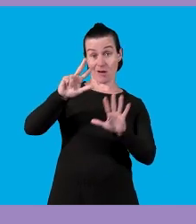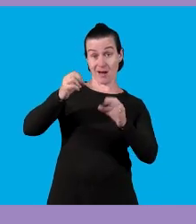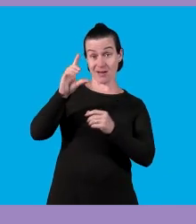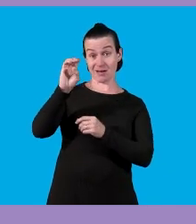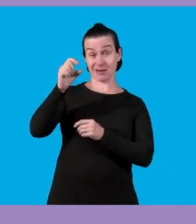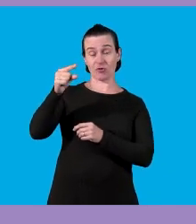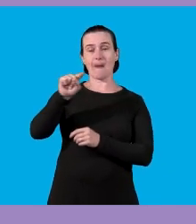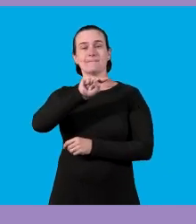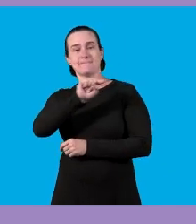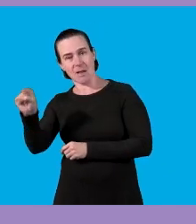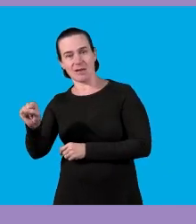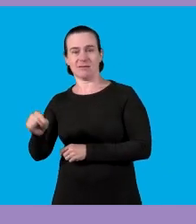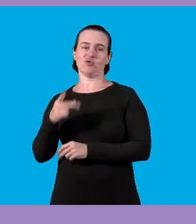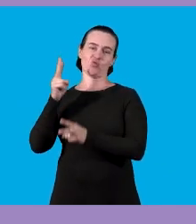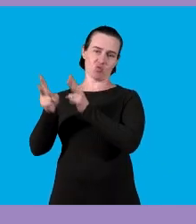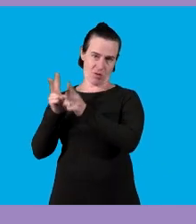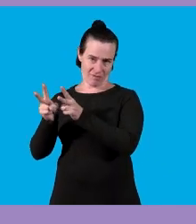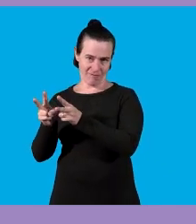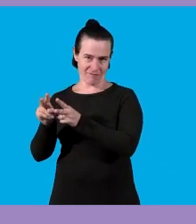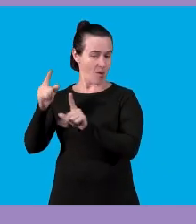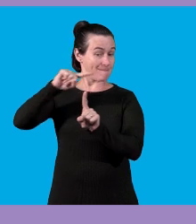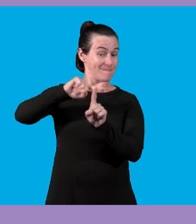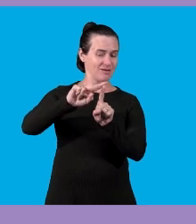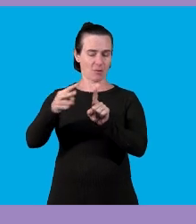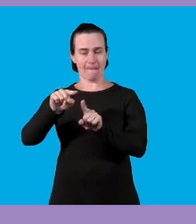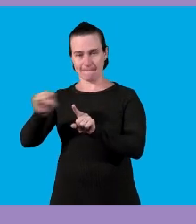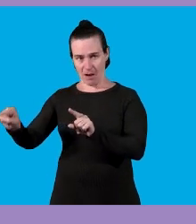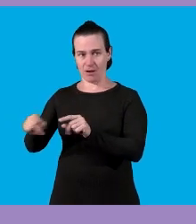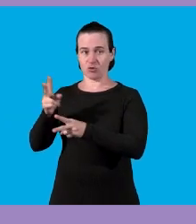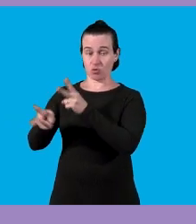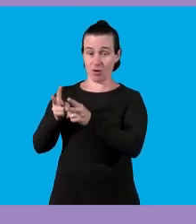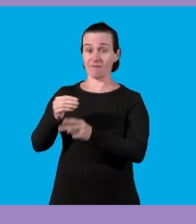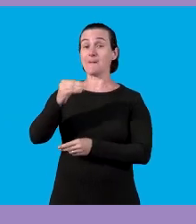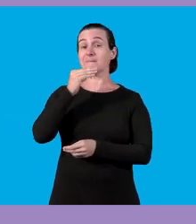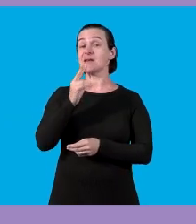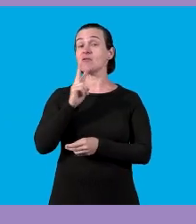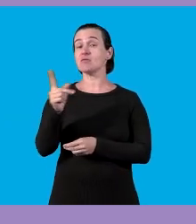180 minus 12, and that would give us